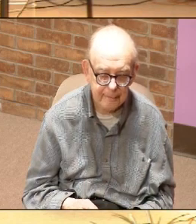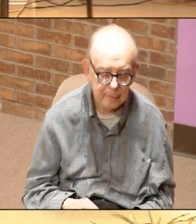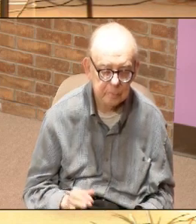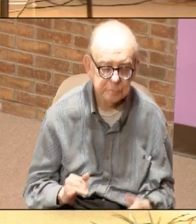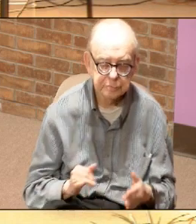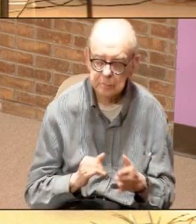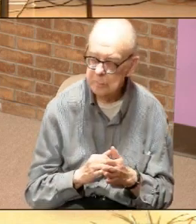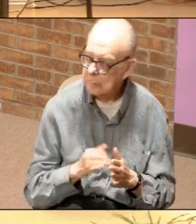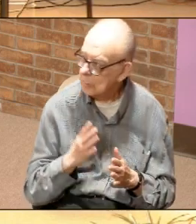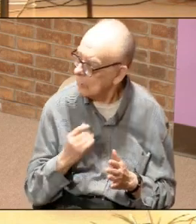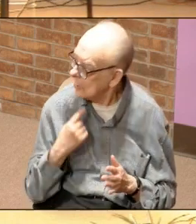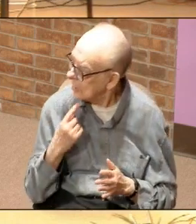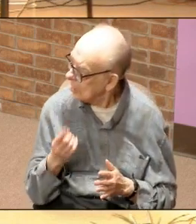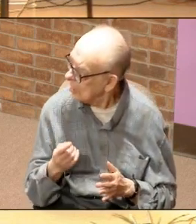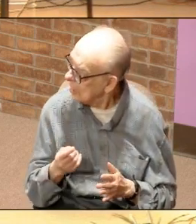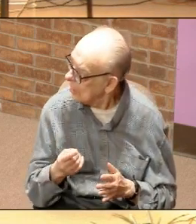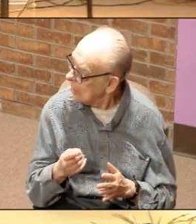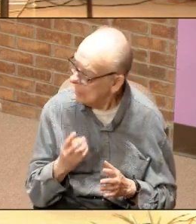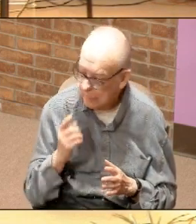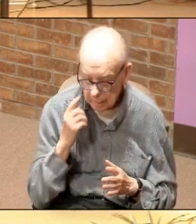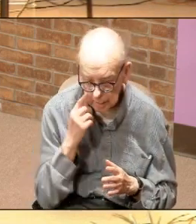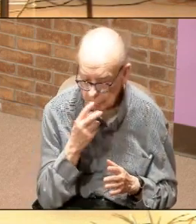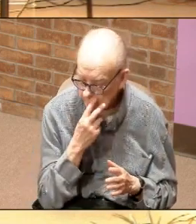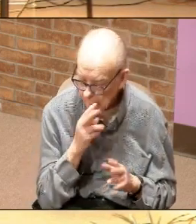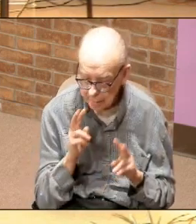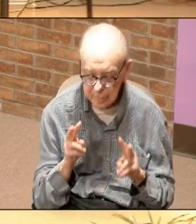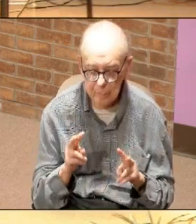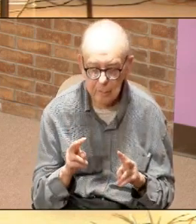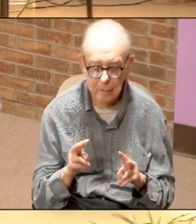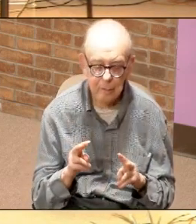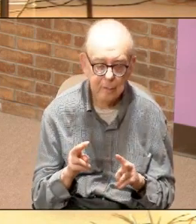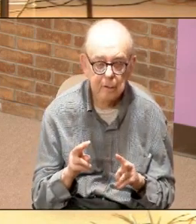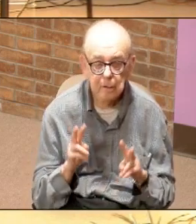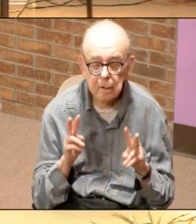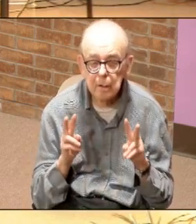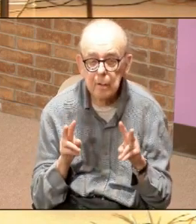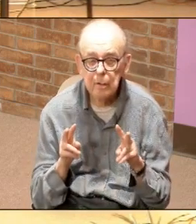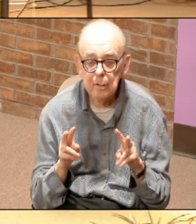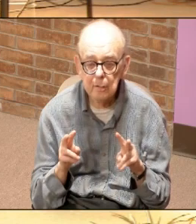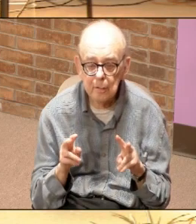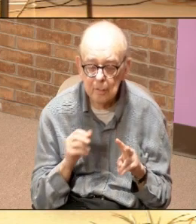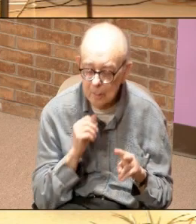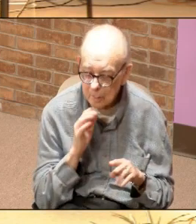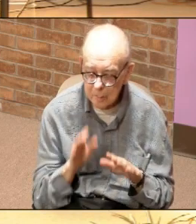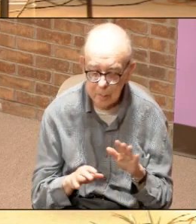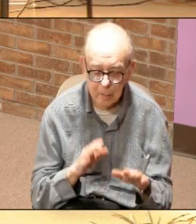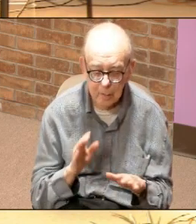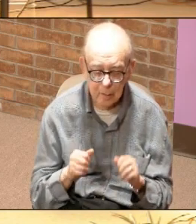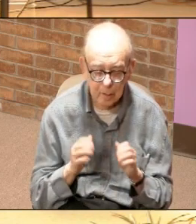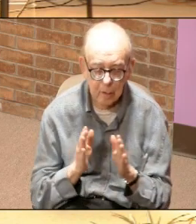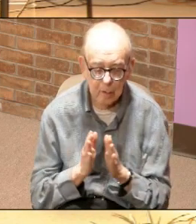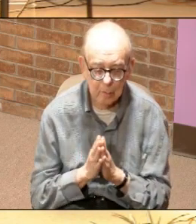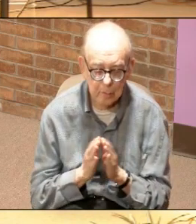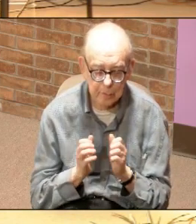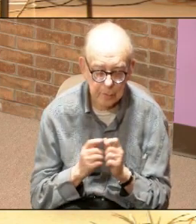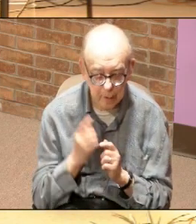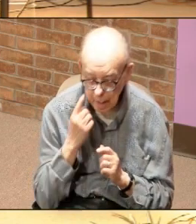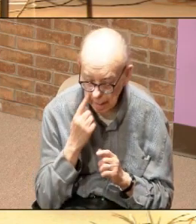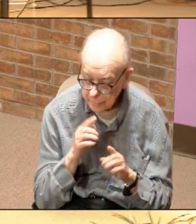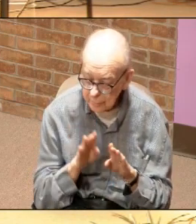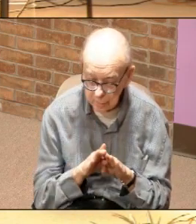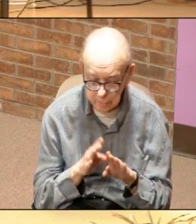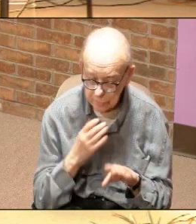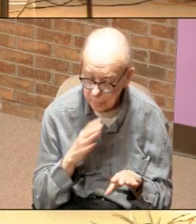This is why I say, keep your eyes up. You don't want to walk and pray with your eyes closed.